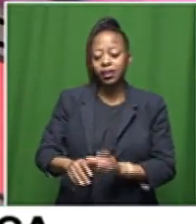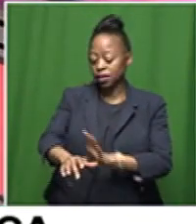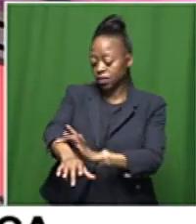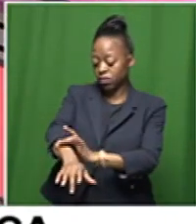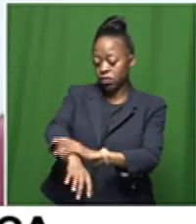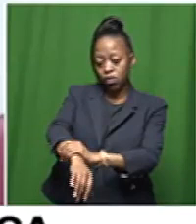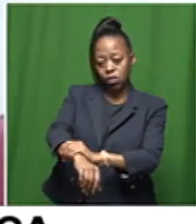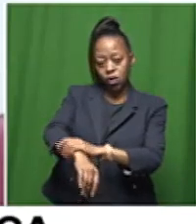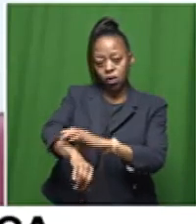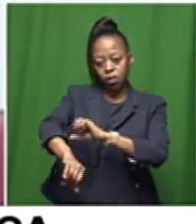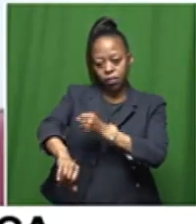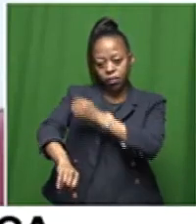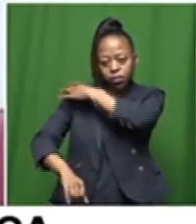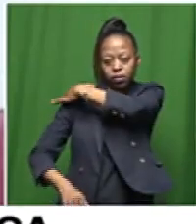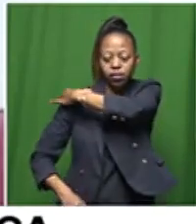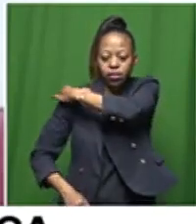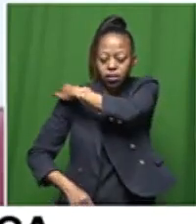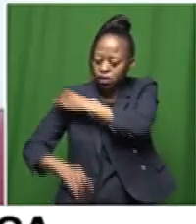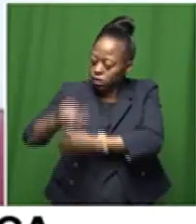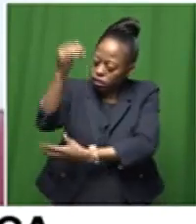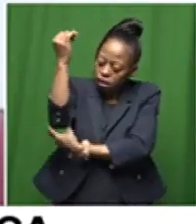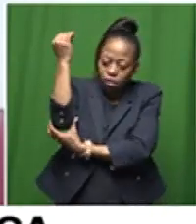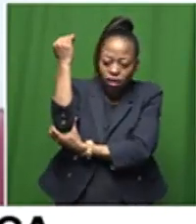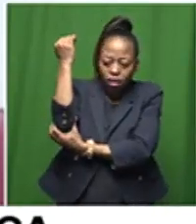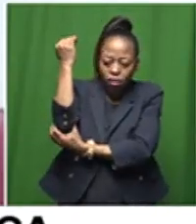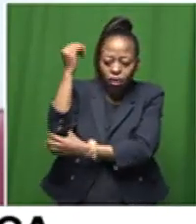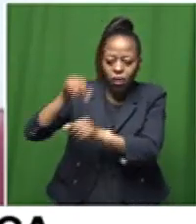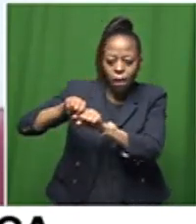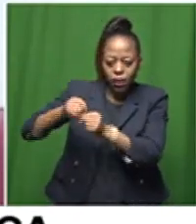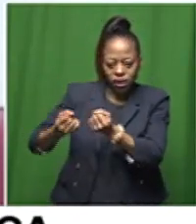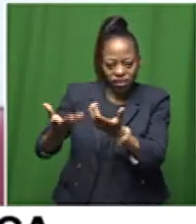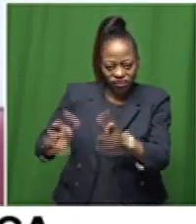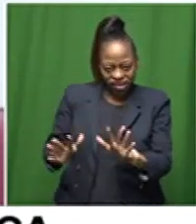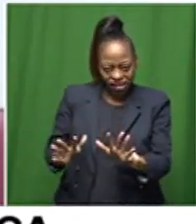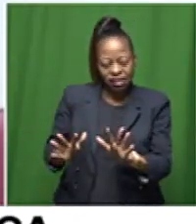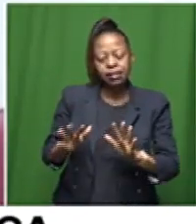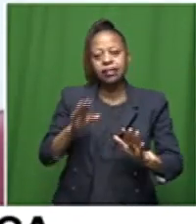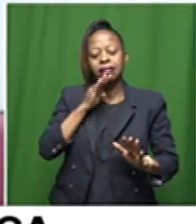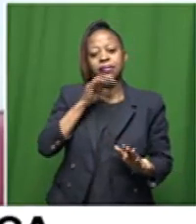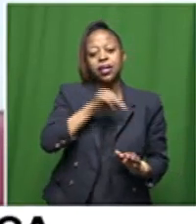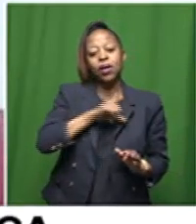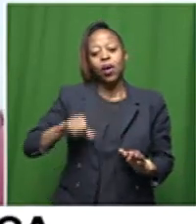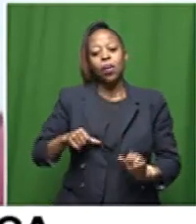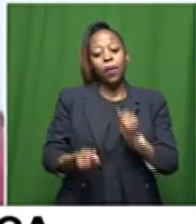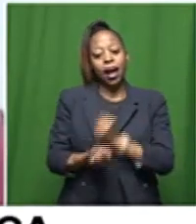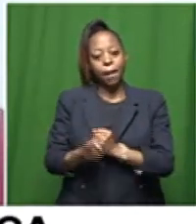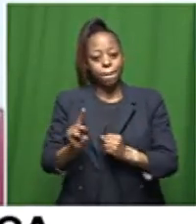on my shoulder and my elbow. So I need operation.